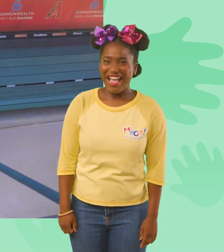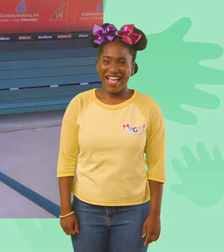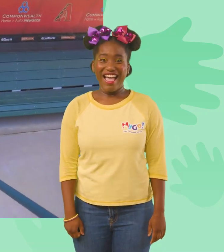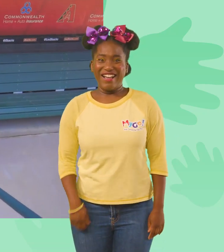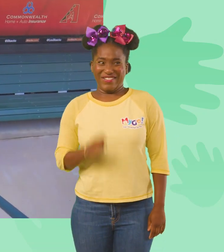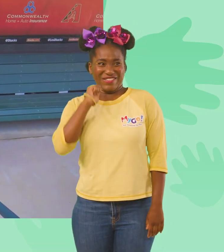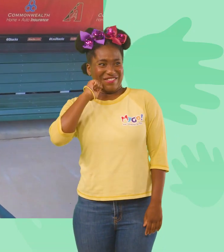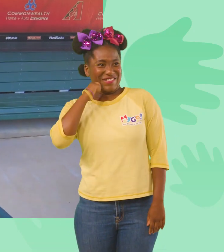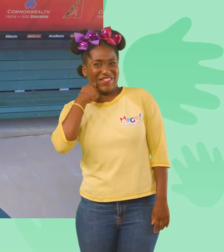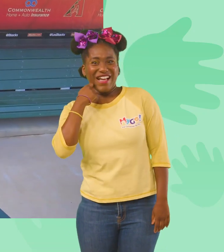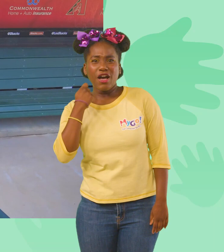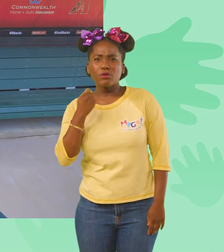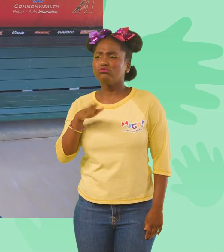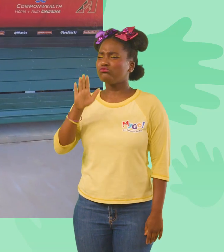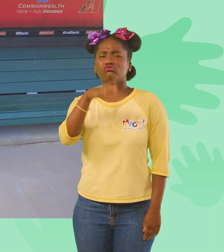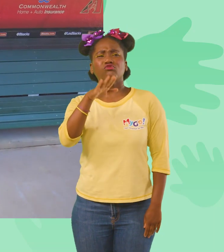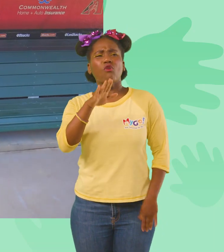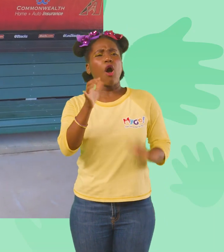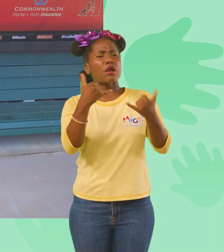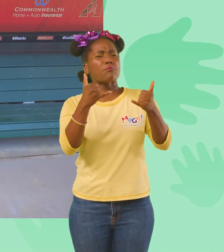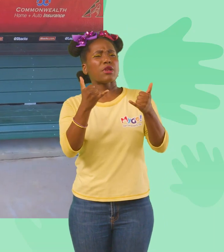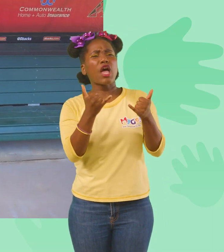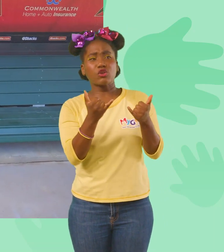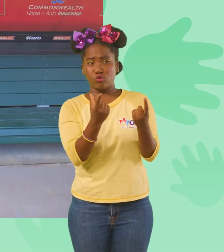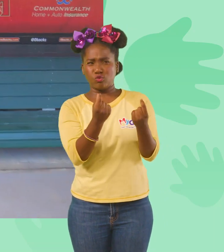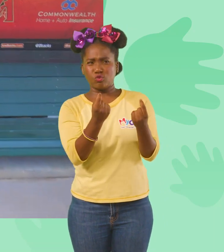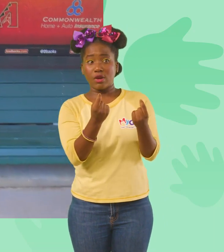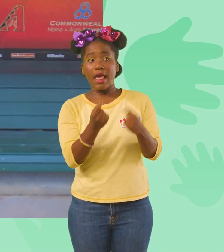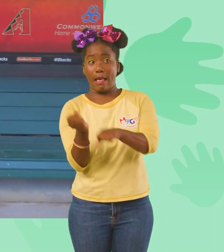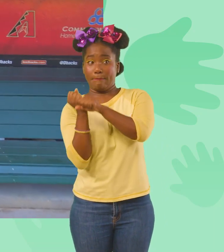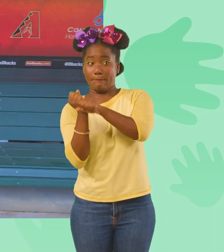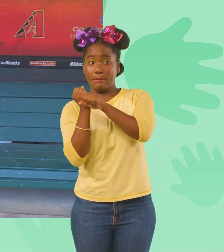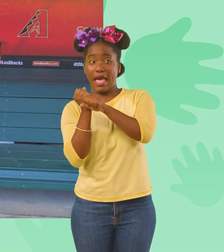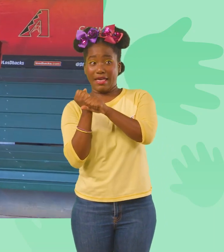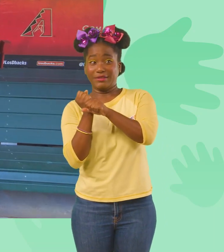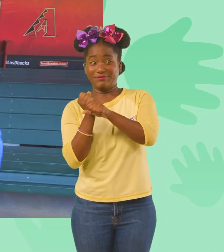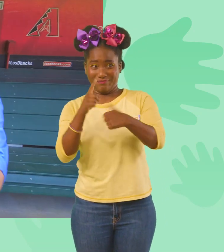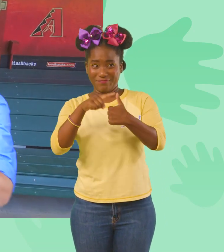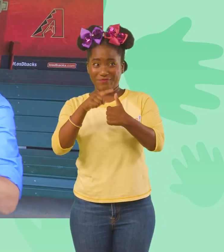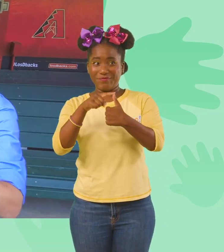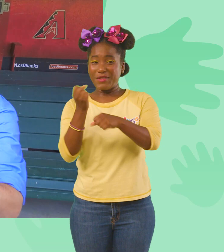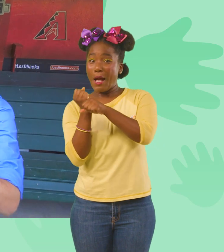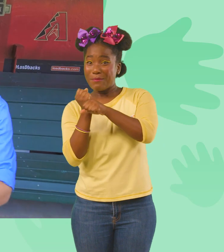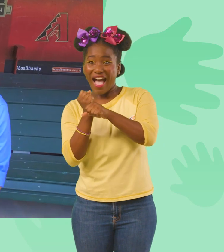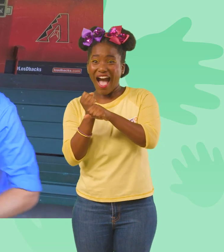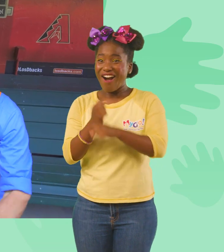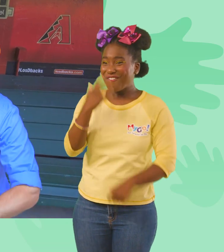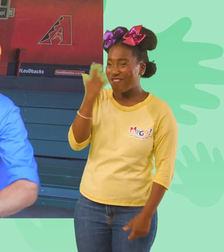Pretty cool. Well, Blippi, to play baseball, you need a bat. Ooh, a bat. Check it